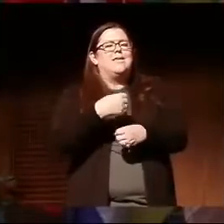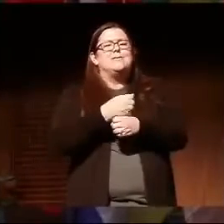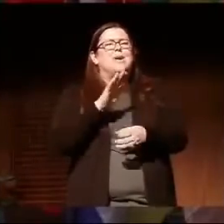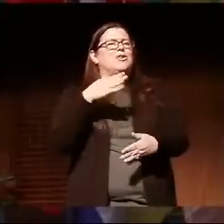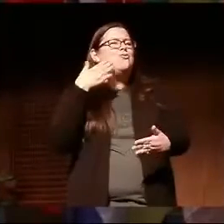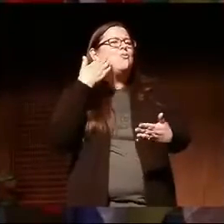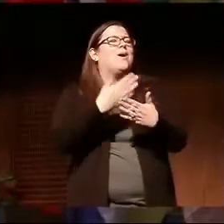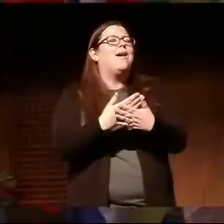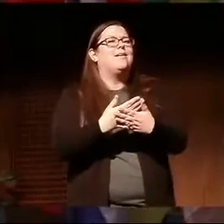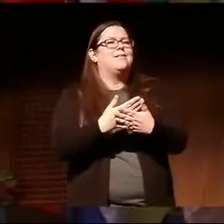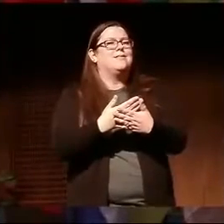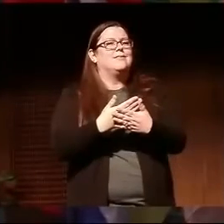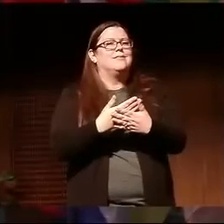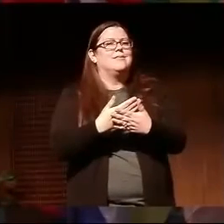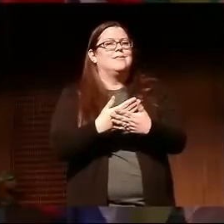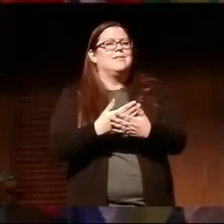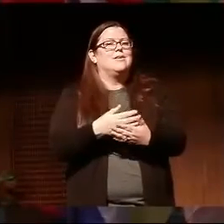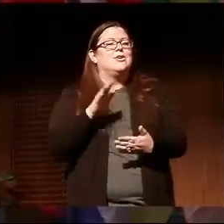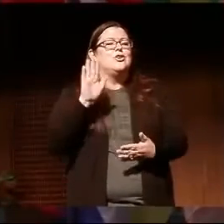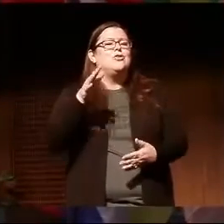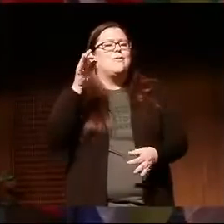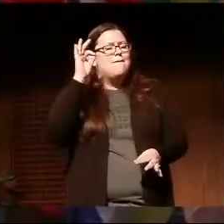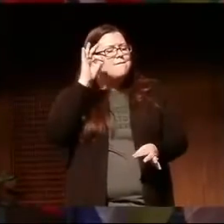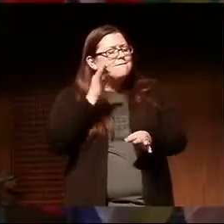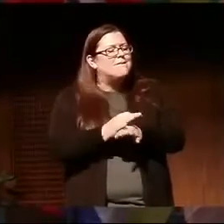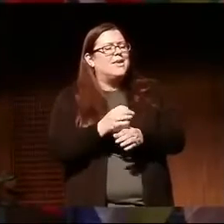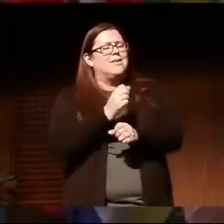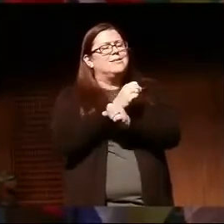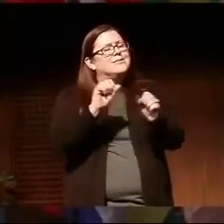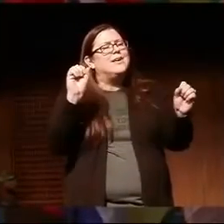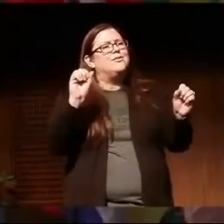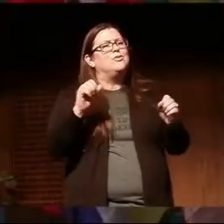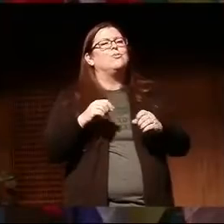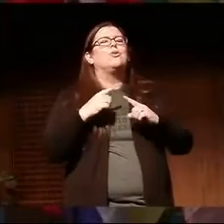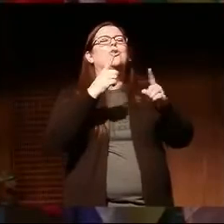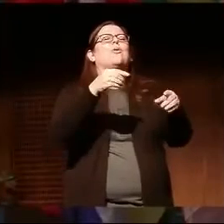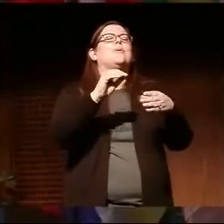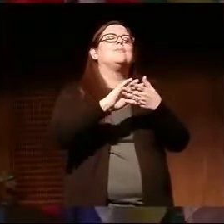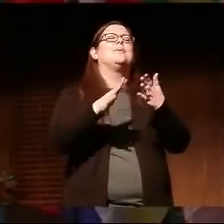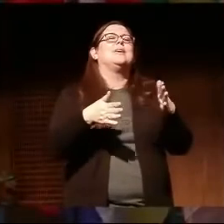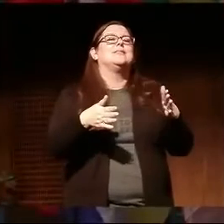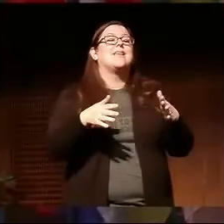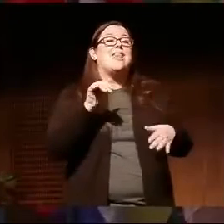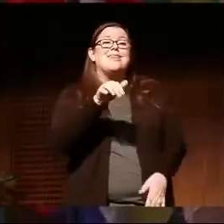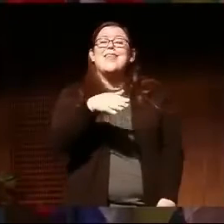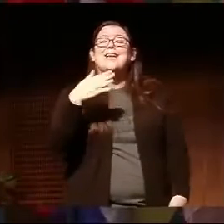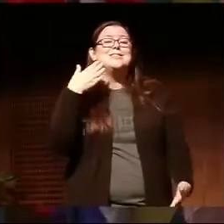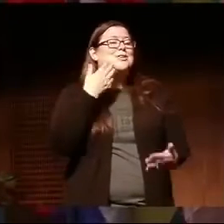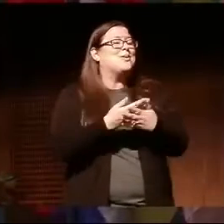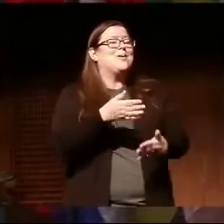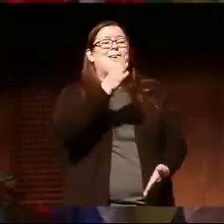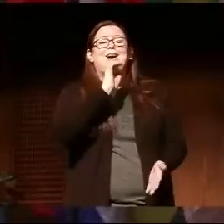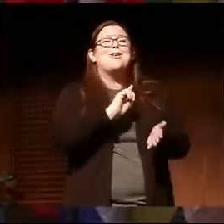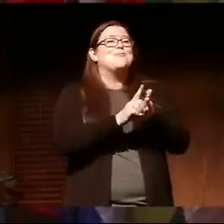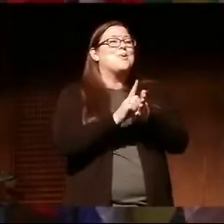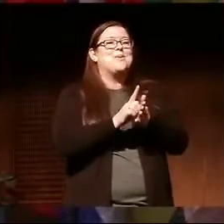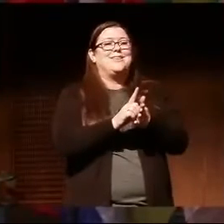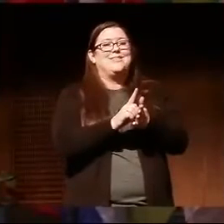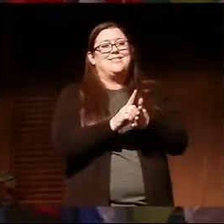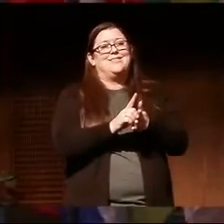in peace." That's a good God moment for the Lord Jesus. And even for us